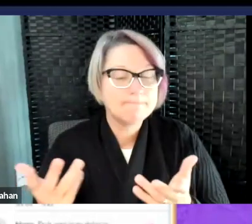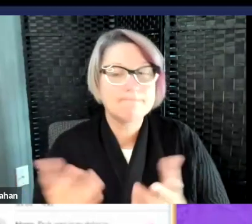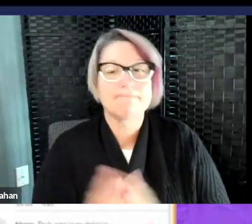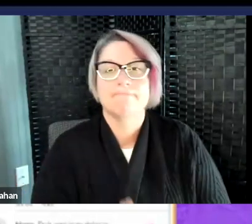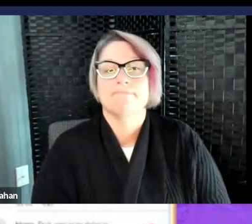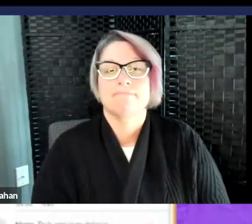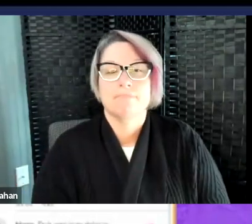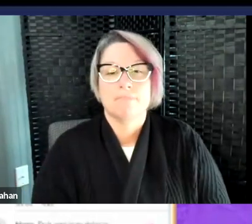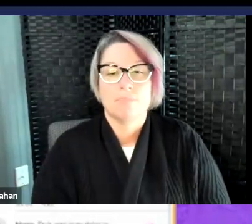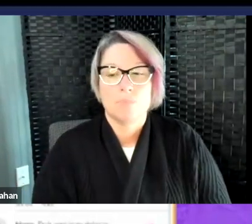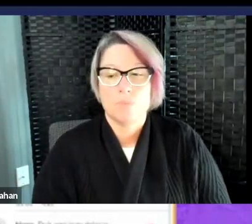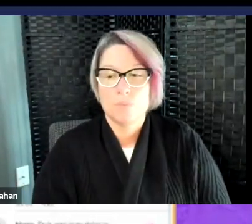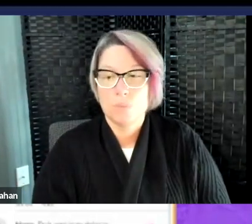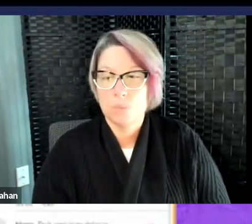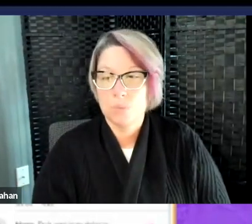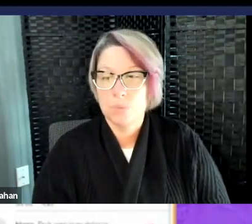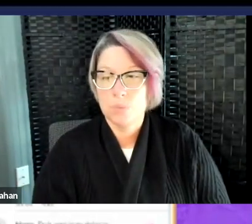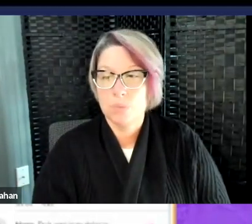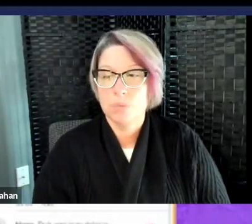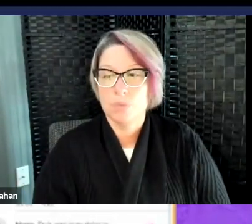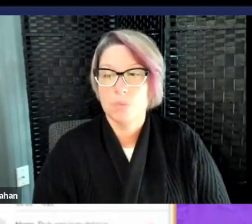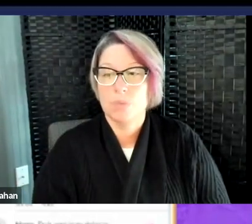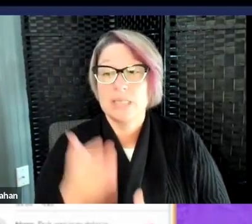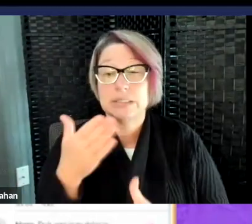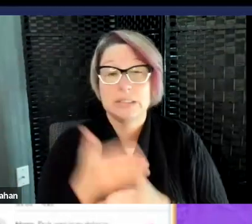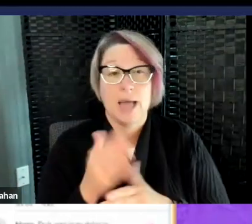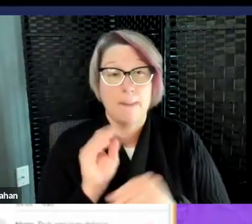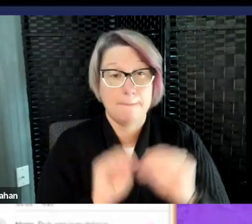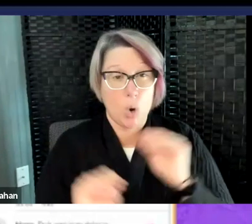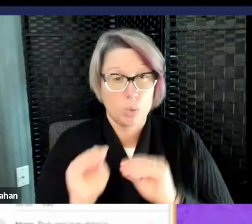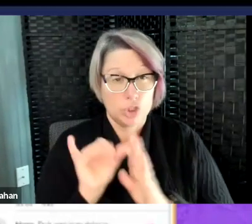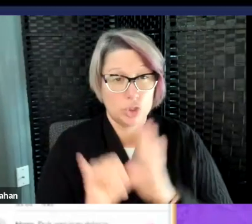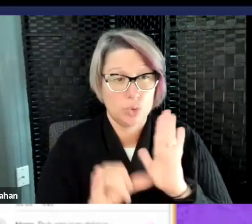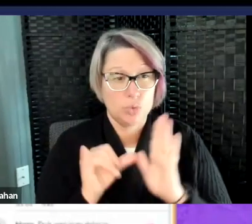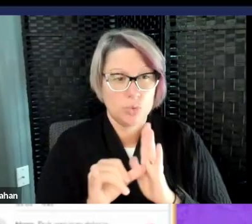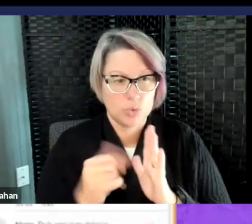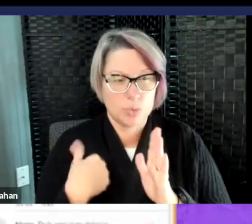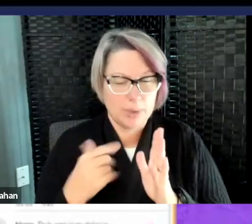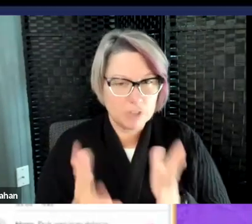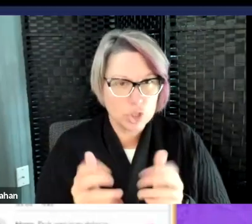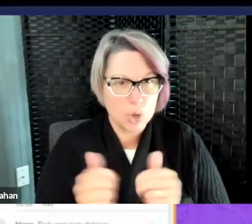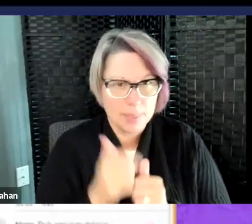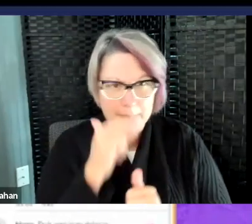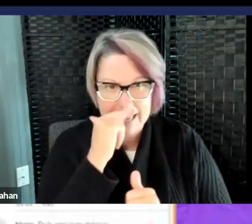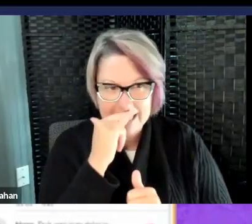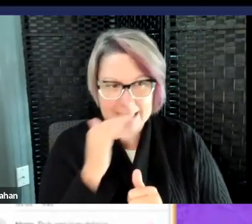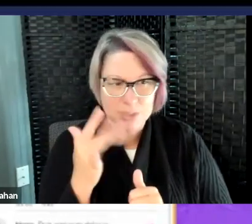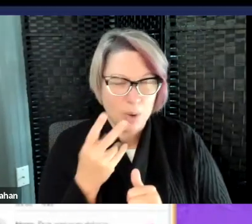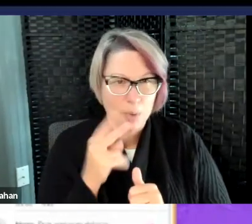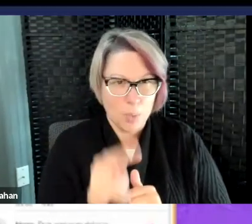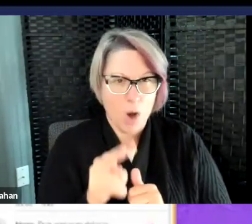Stop motion YouTube channel, Declan. Oh, that's super cool. I've talked about that with my kids because we watch cool stop